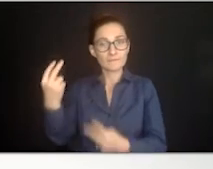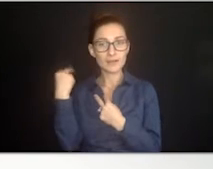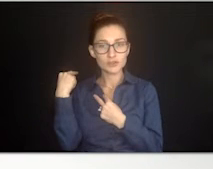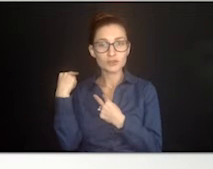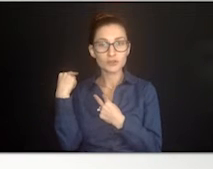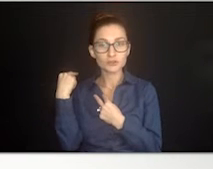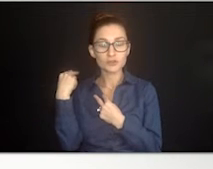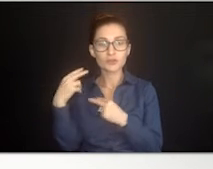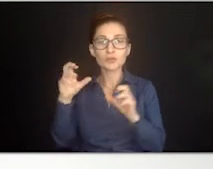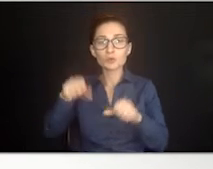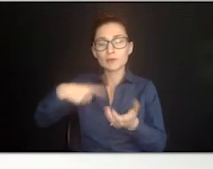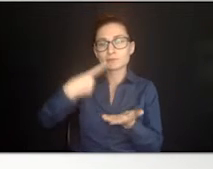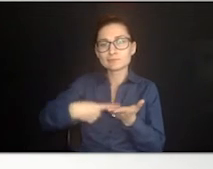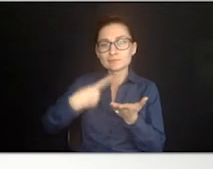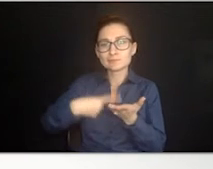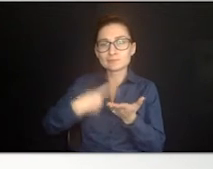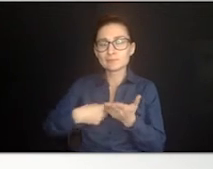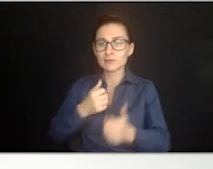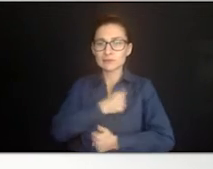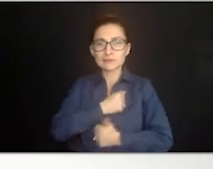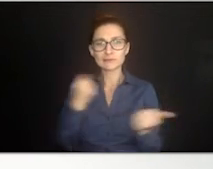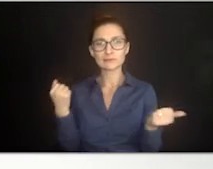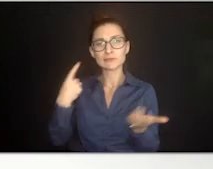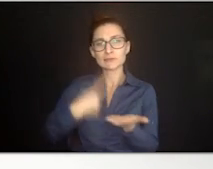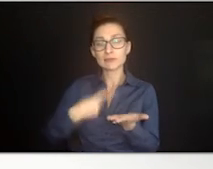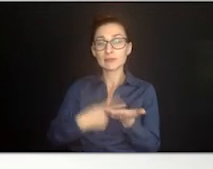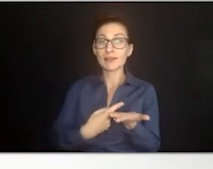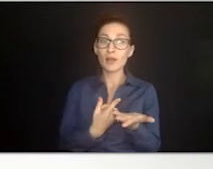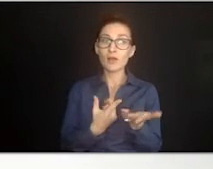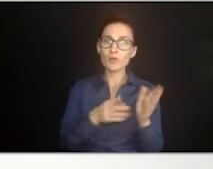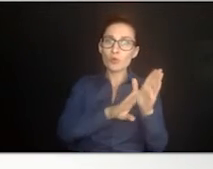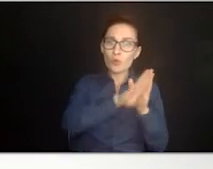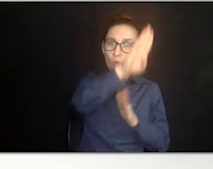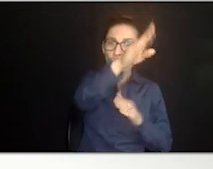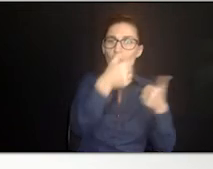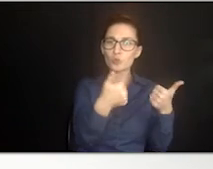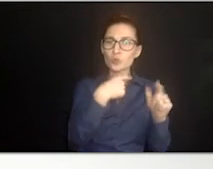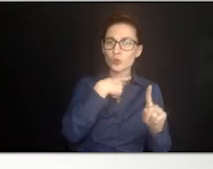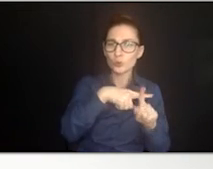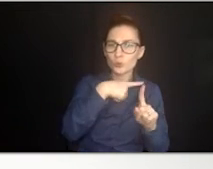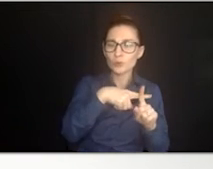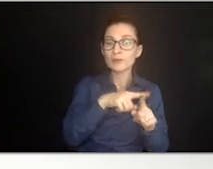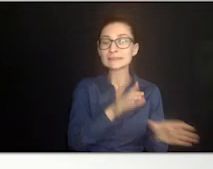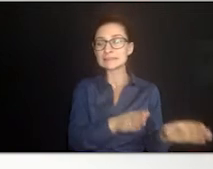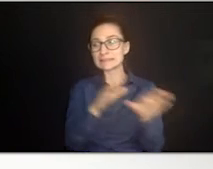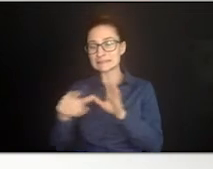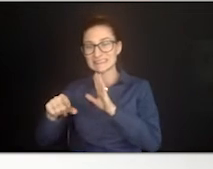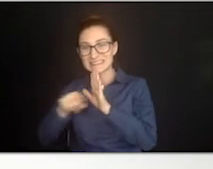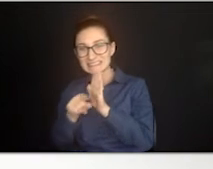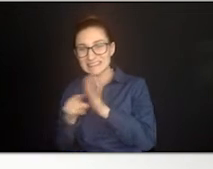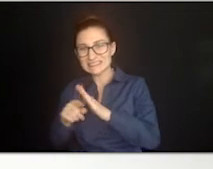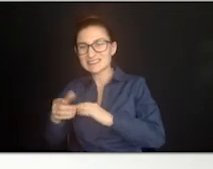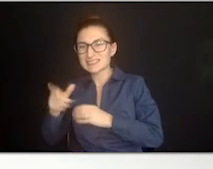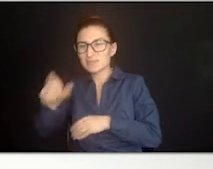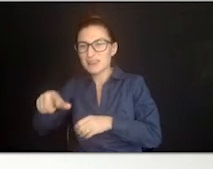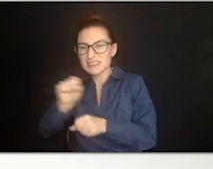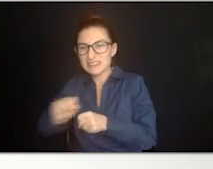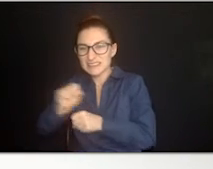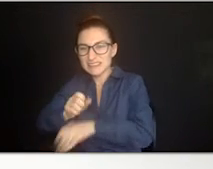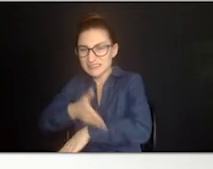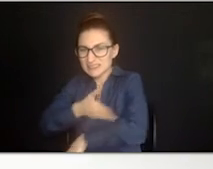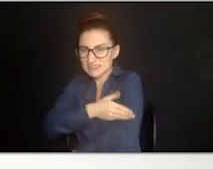conversation and say, here's what we do well. Here are things that we'd like to work on, because the outcome of that best